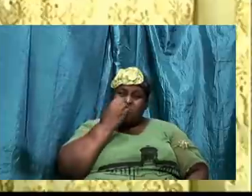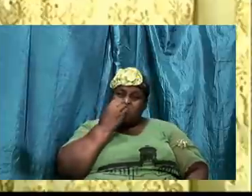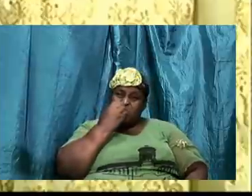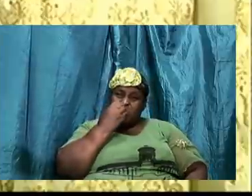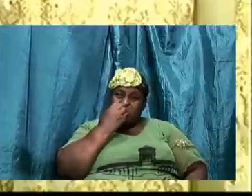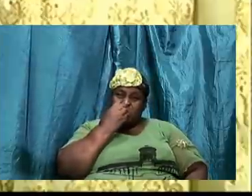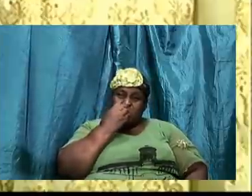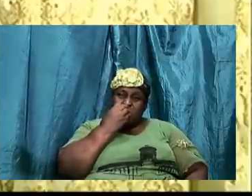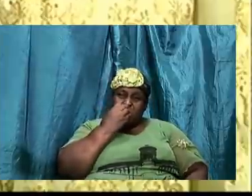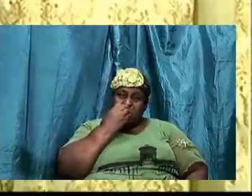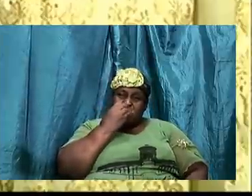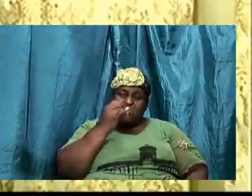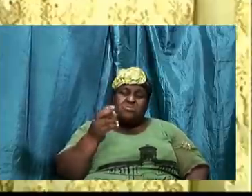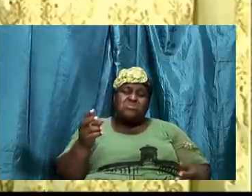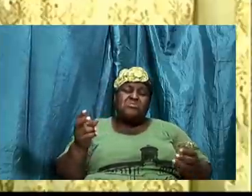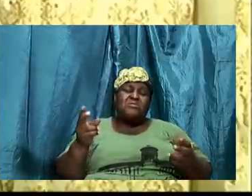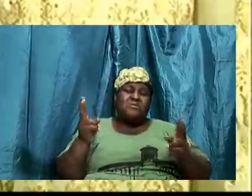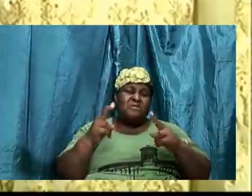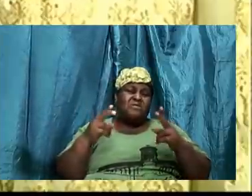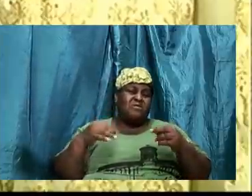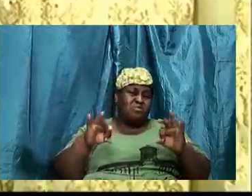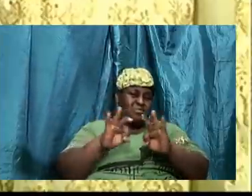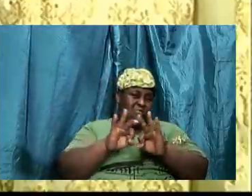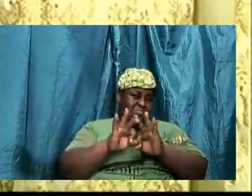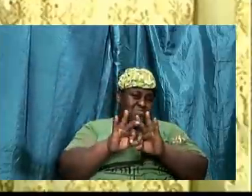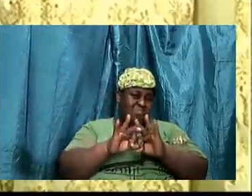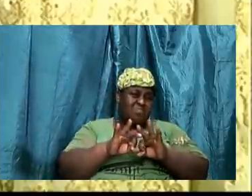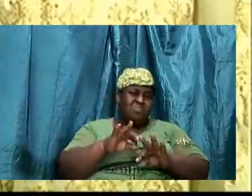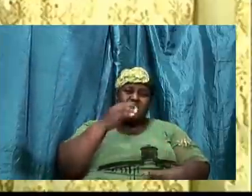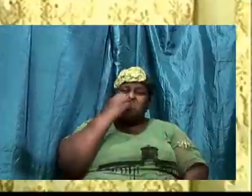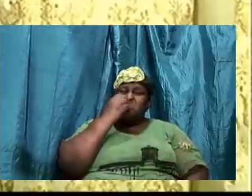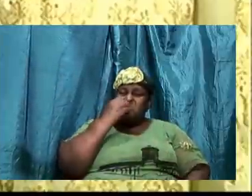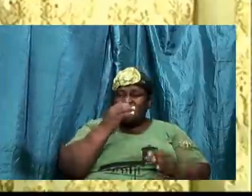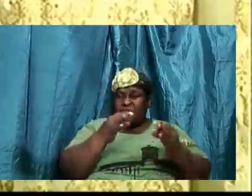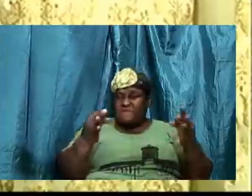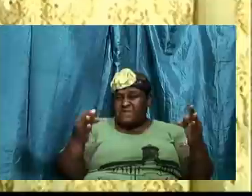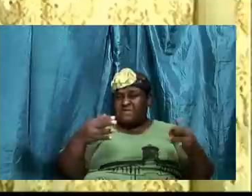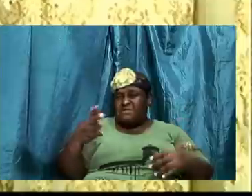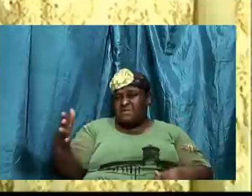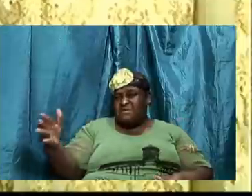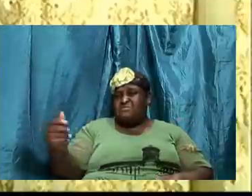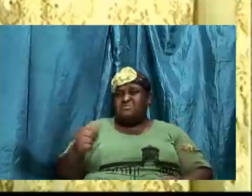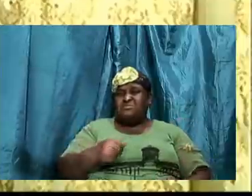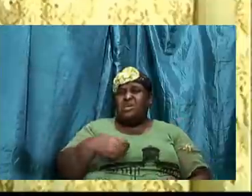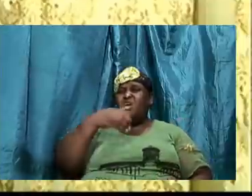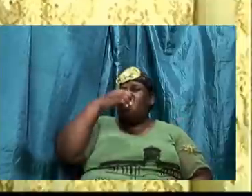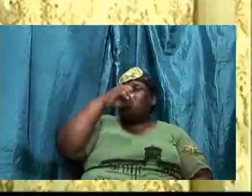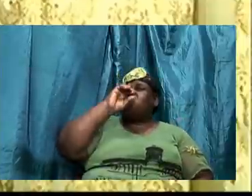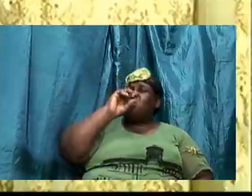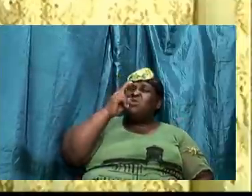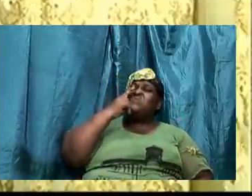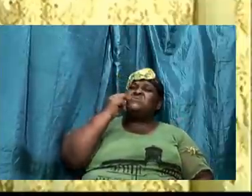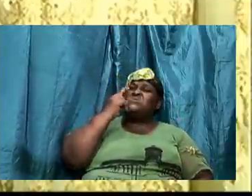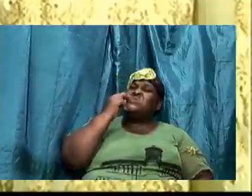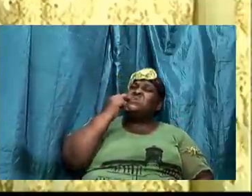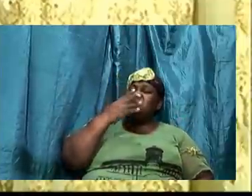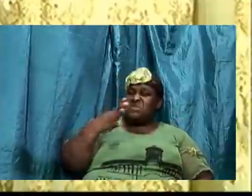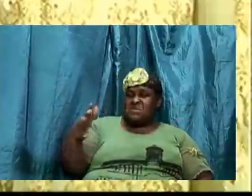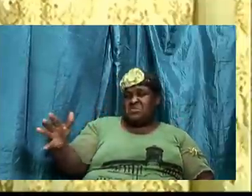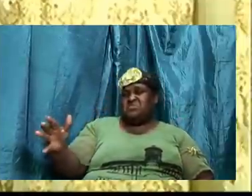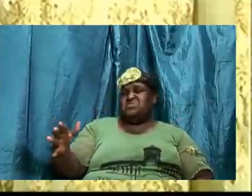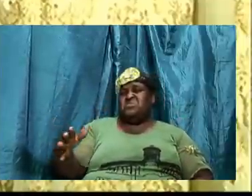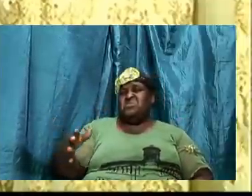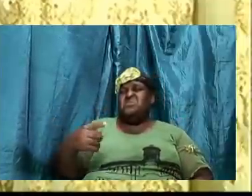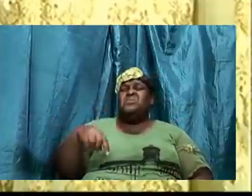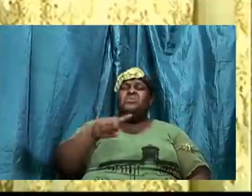ourselves eating the sugary things and eating the fatty stuff, we have to recognize that that go against